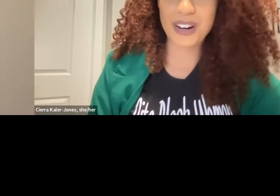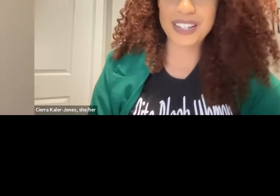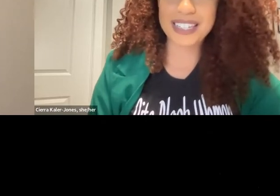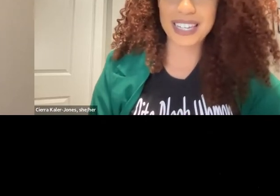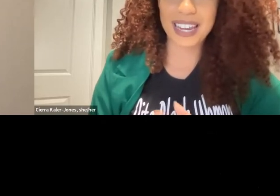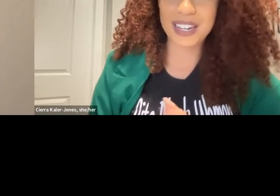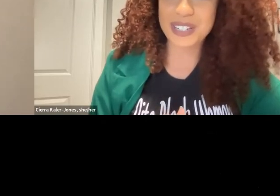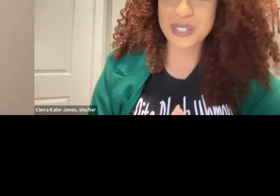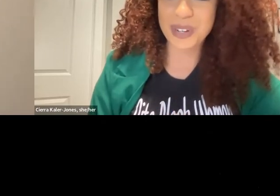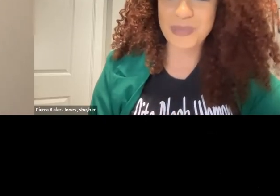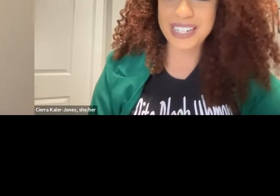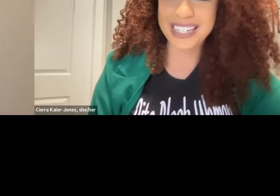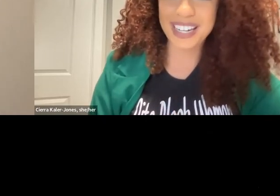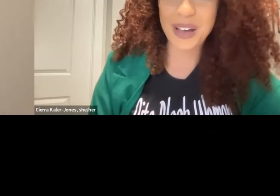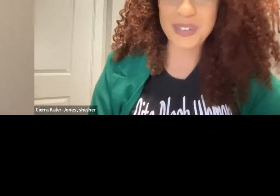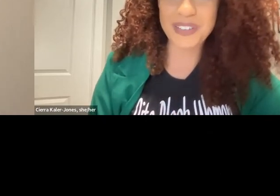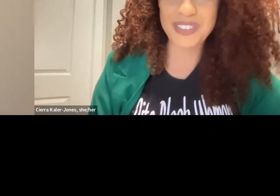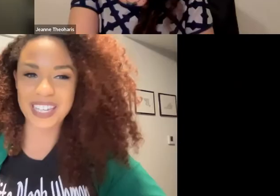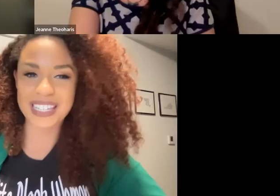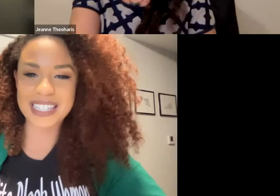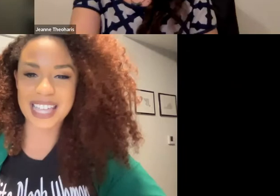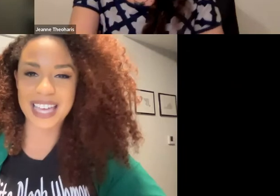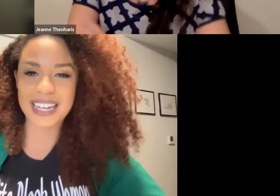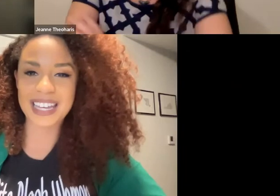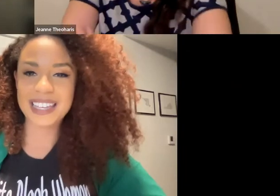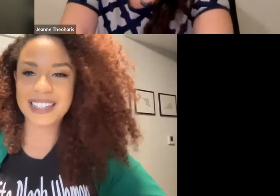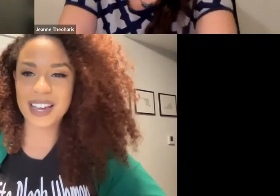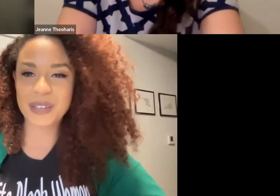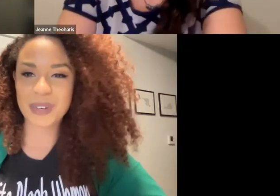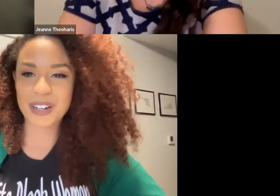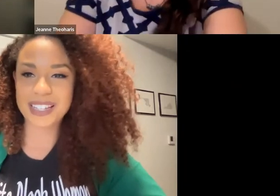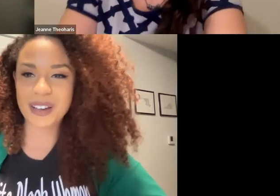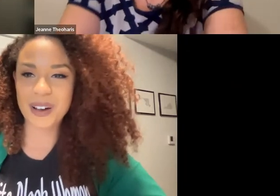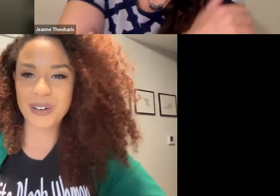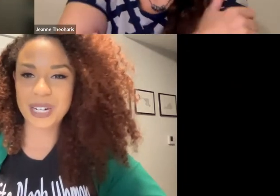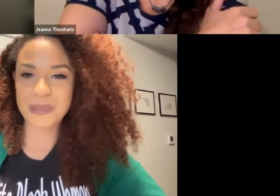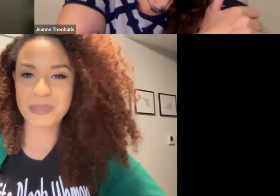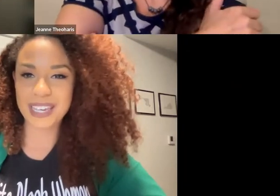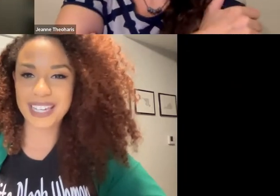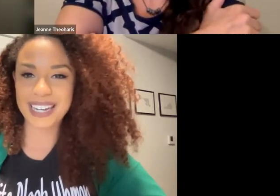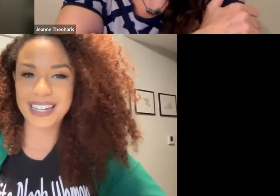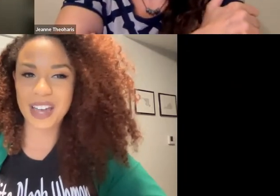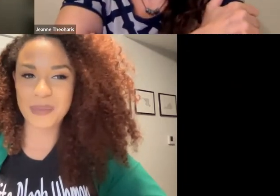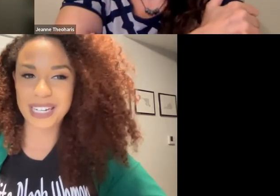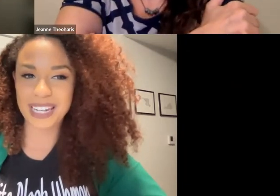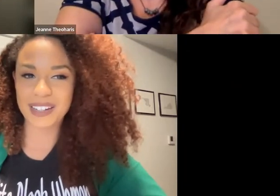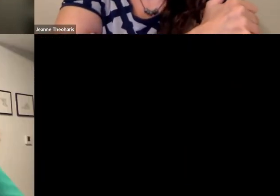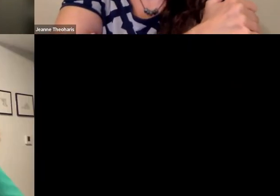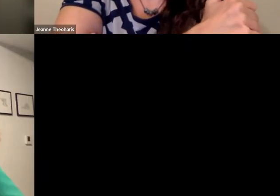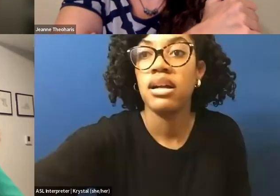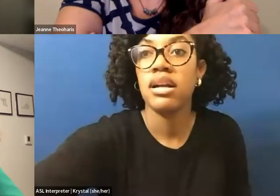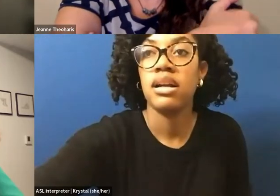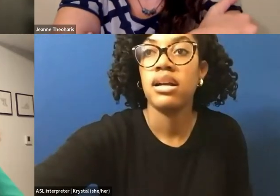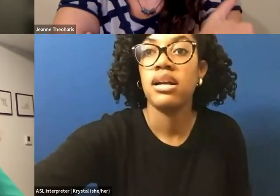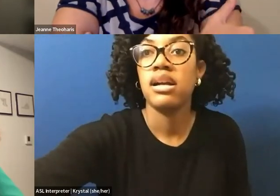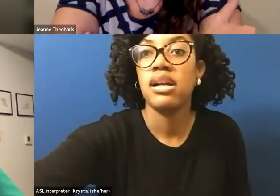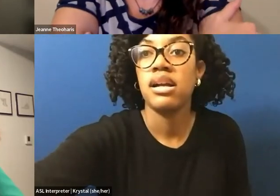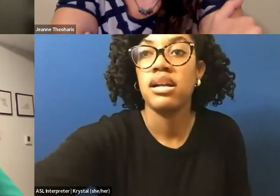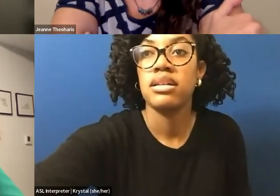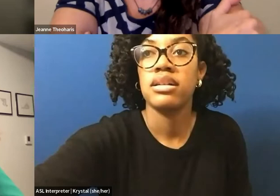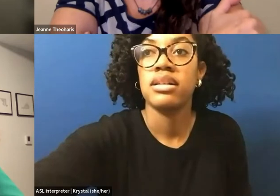Rosa Parks. And I just want to mention a couple of things that the documentary has already been nominated for